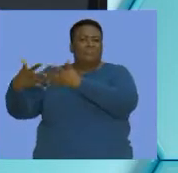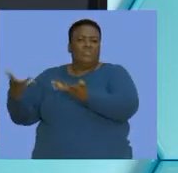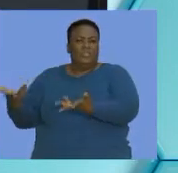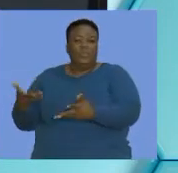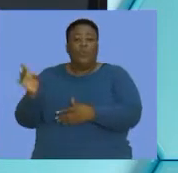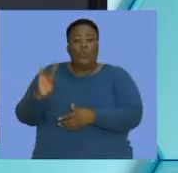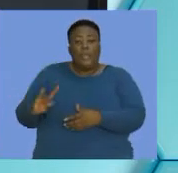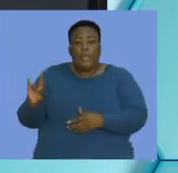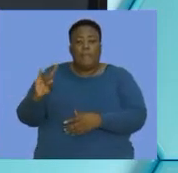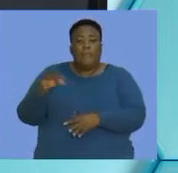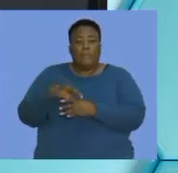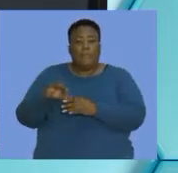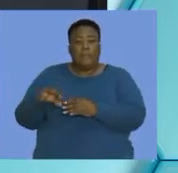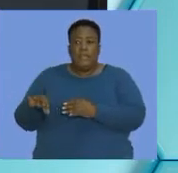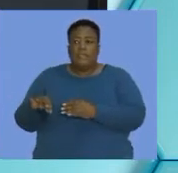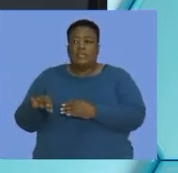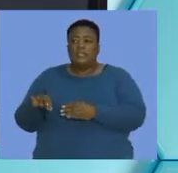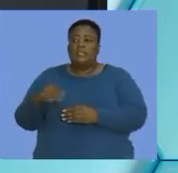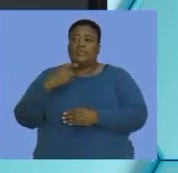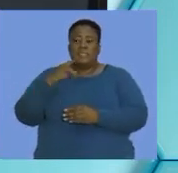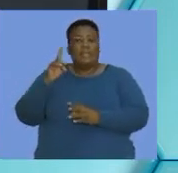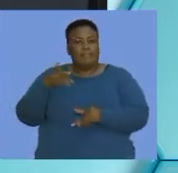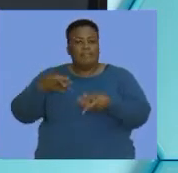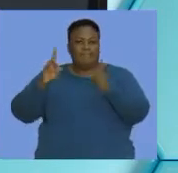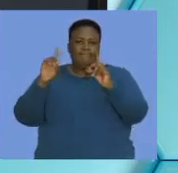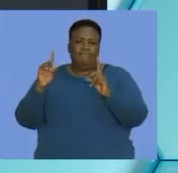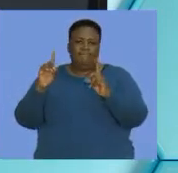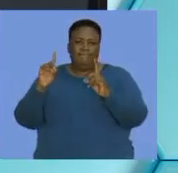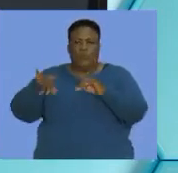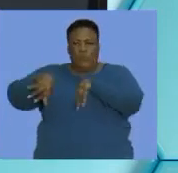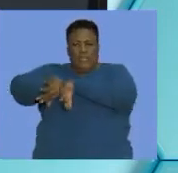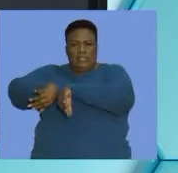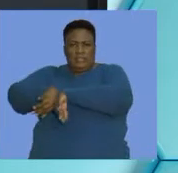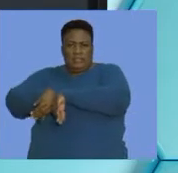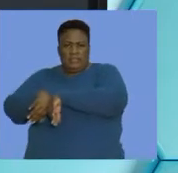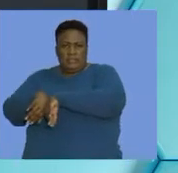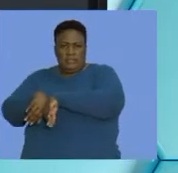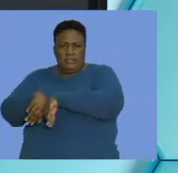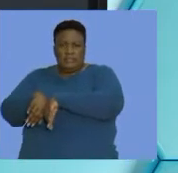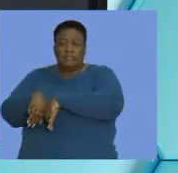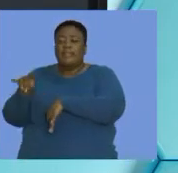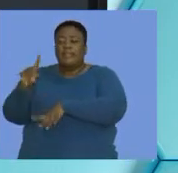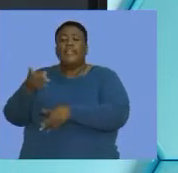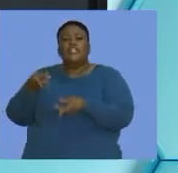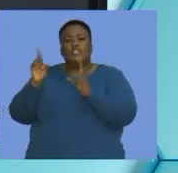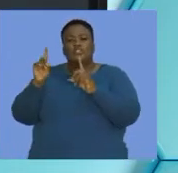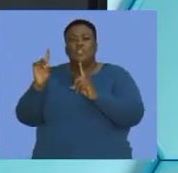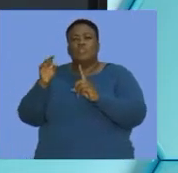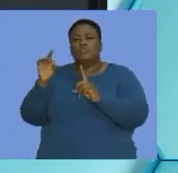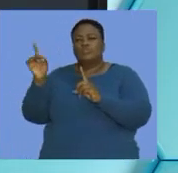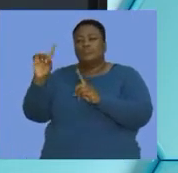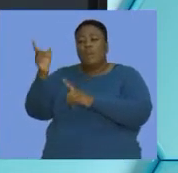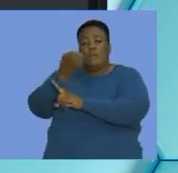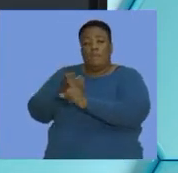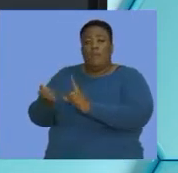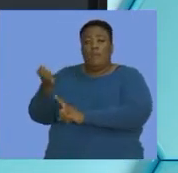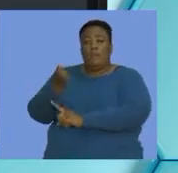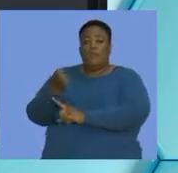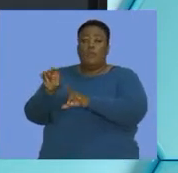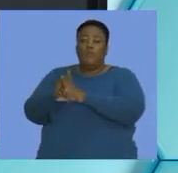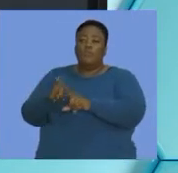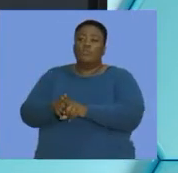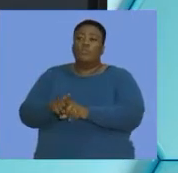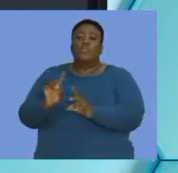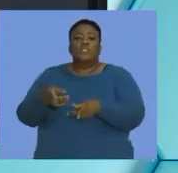or to the animals and plants. So we refer to these as hazardous waste. So they are dangerous to the environment, but they're